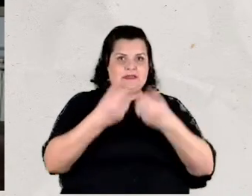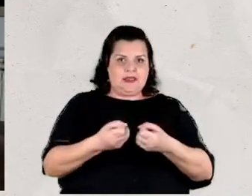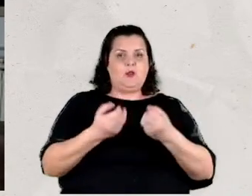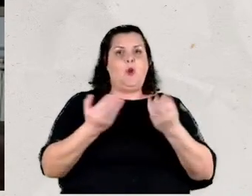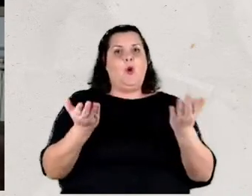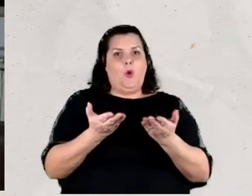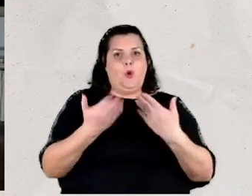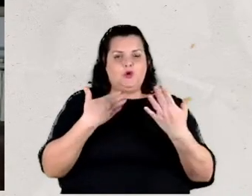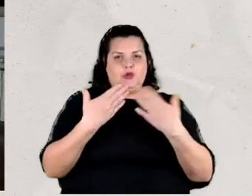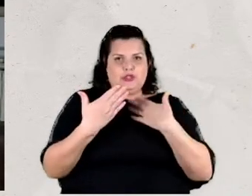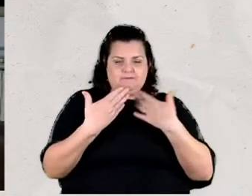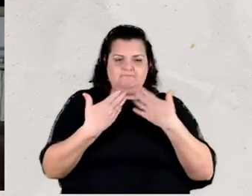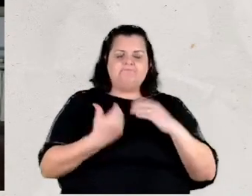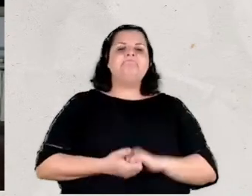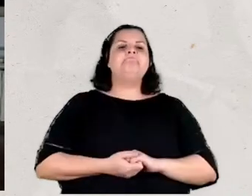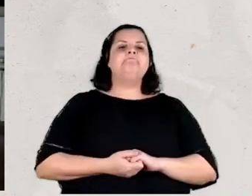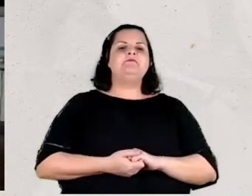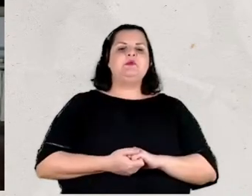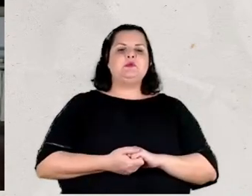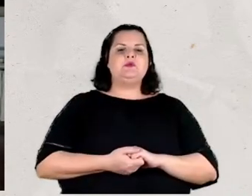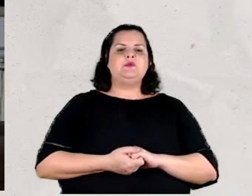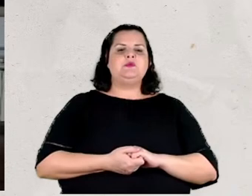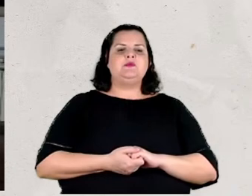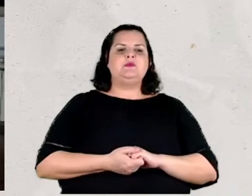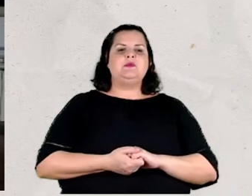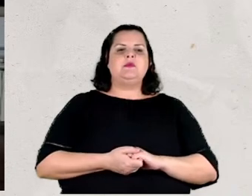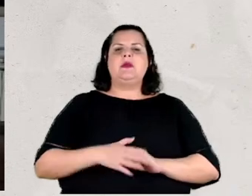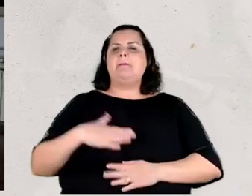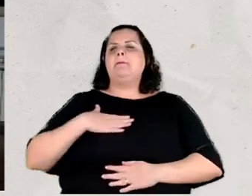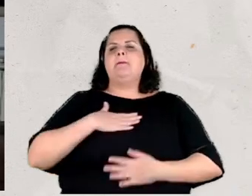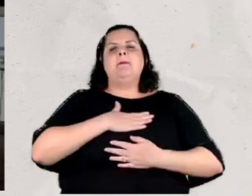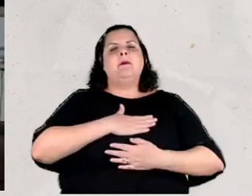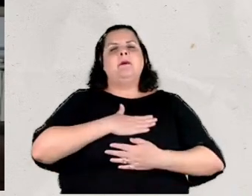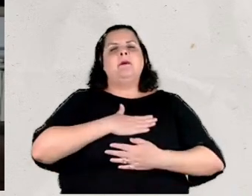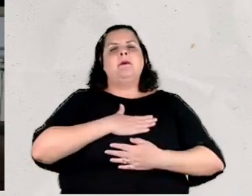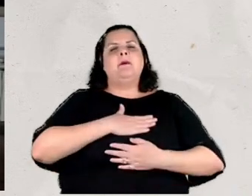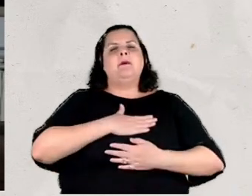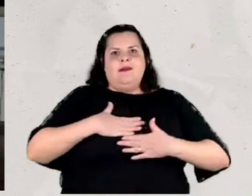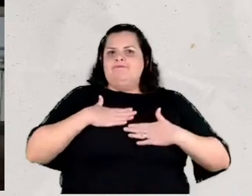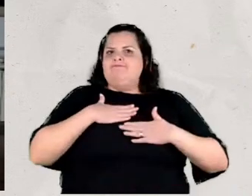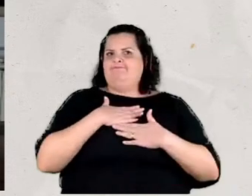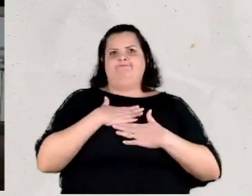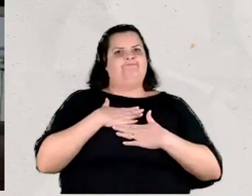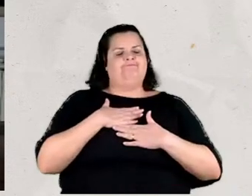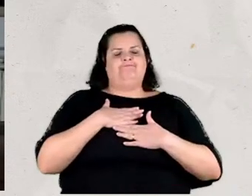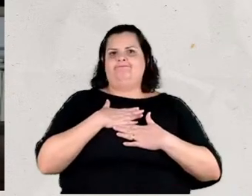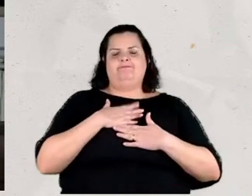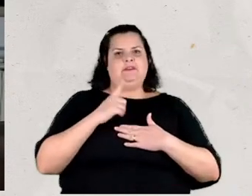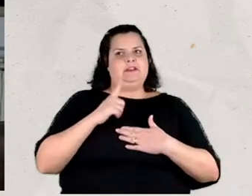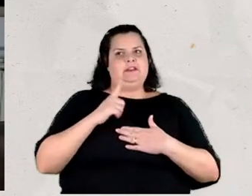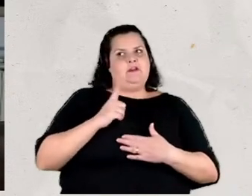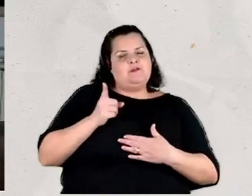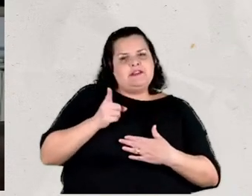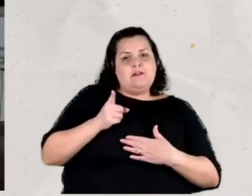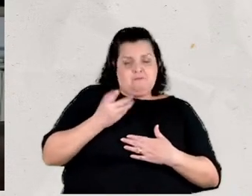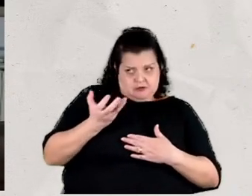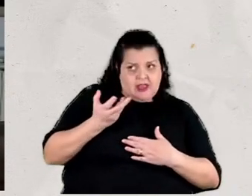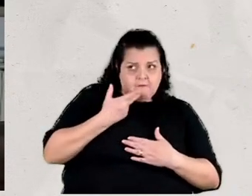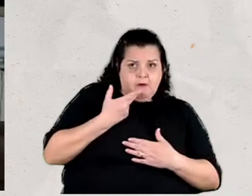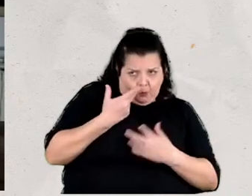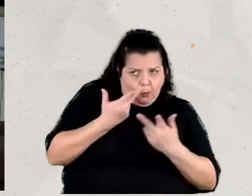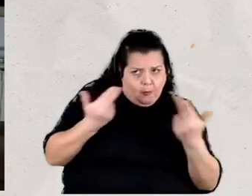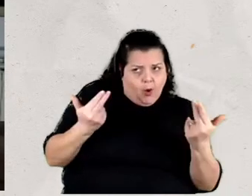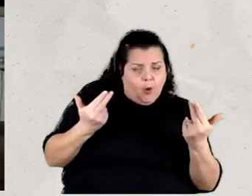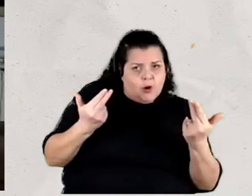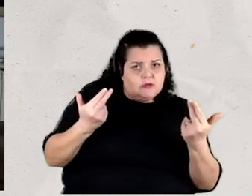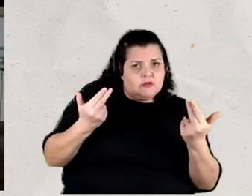Really, it was a pleasure for us. And do you want to say last words for us?